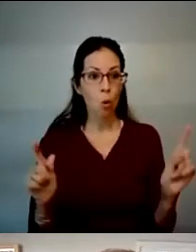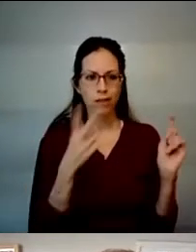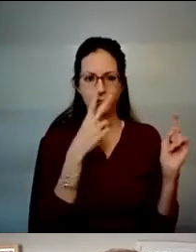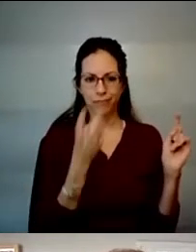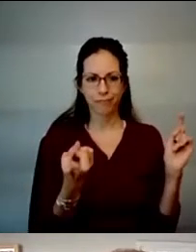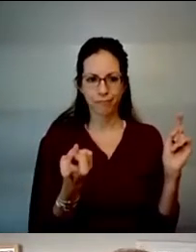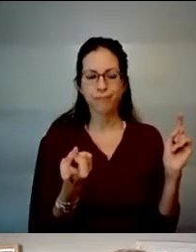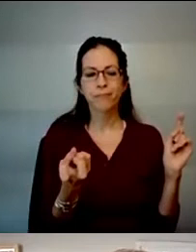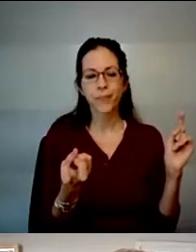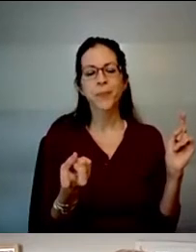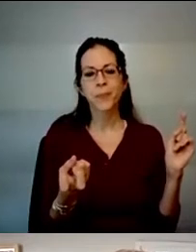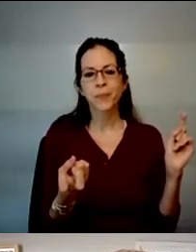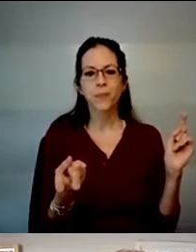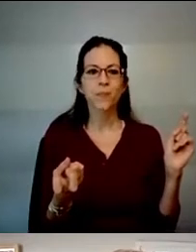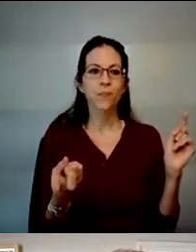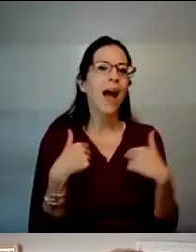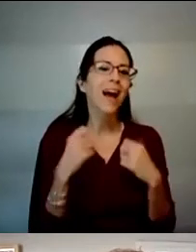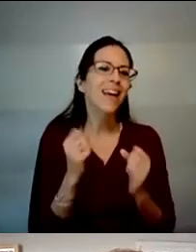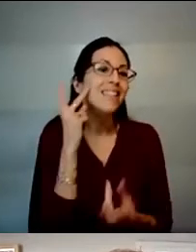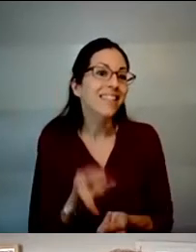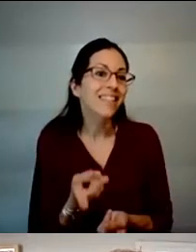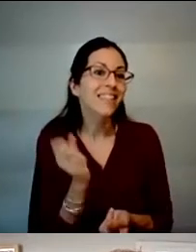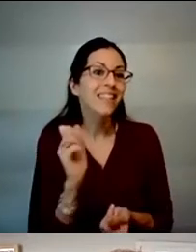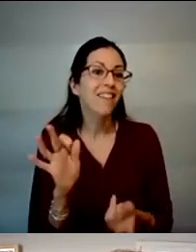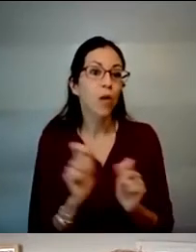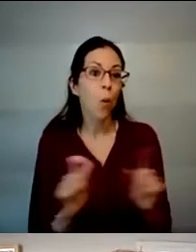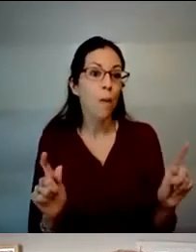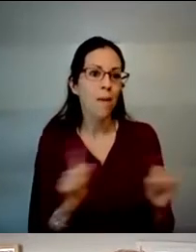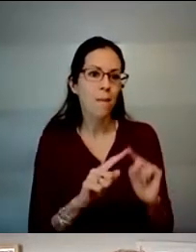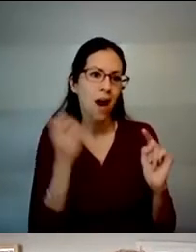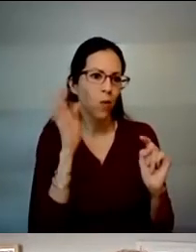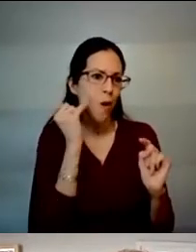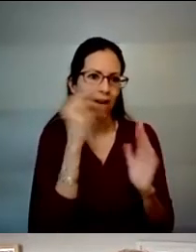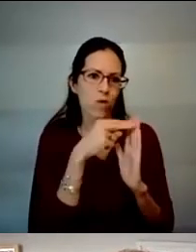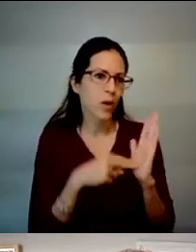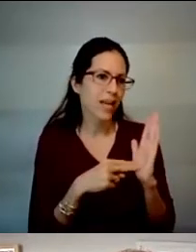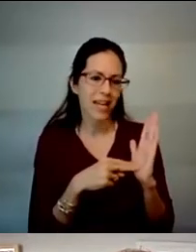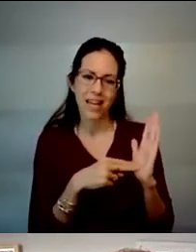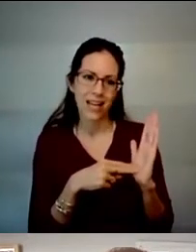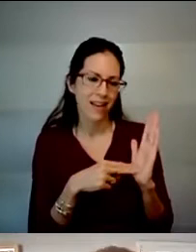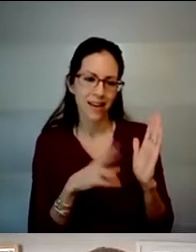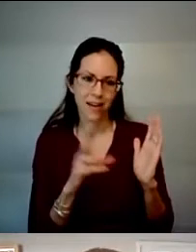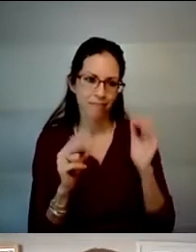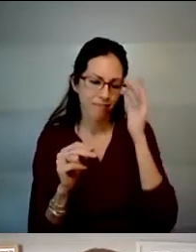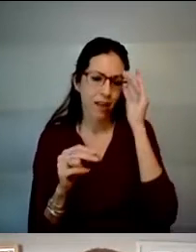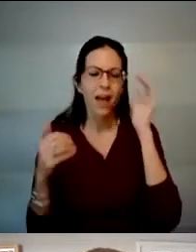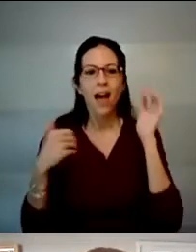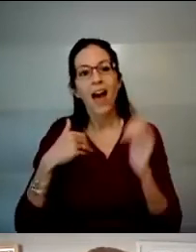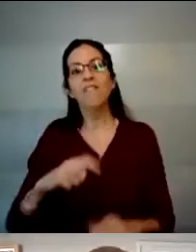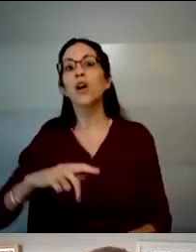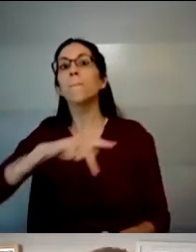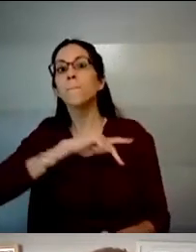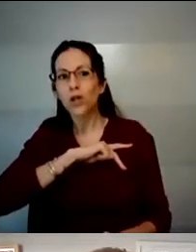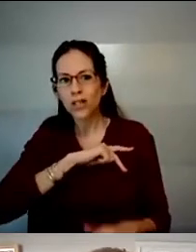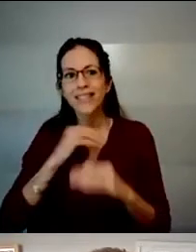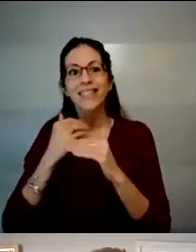or I mean, if they, I can tell if they open them maybe, but I don't necessarily know if they're reading and absorbing. So having a personal email and getting responses